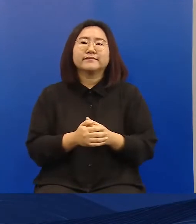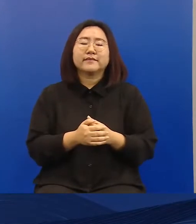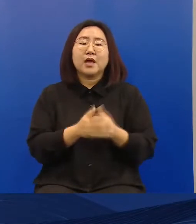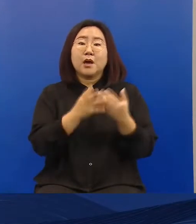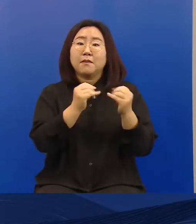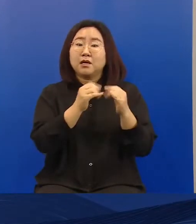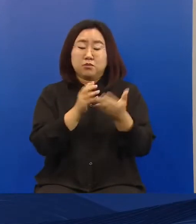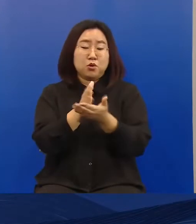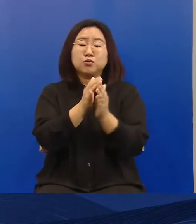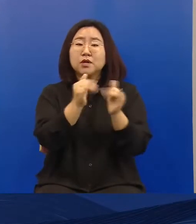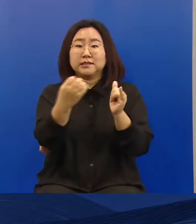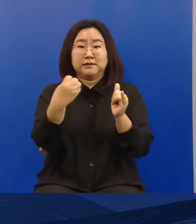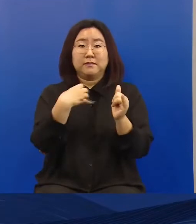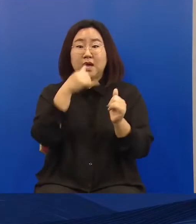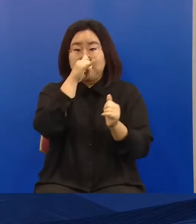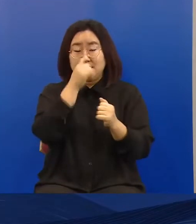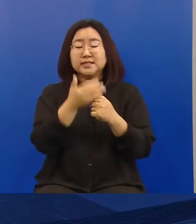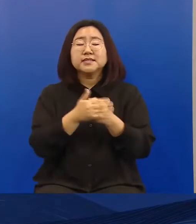community.